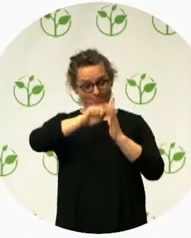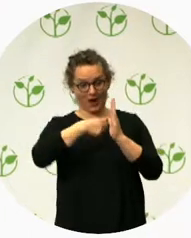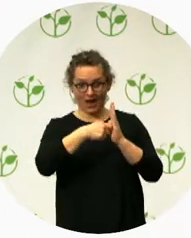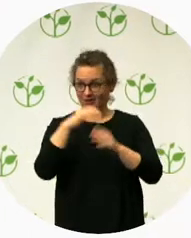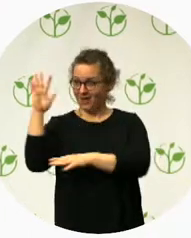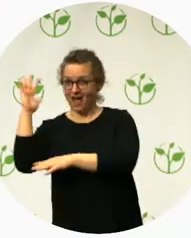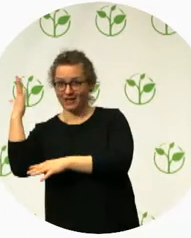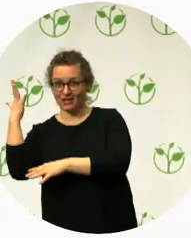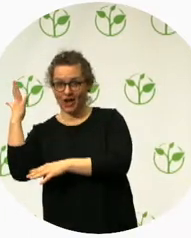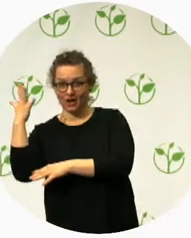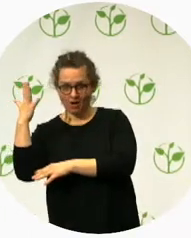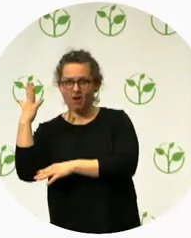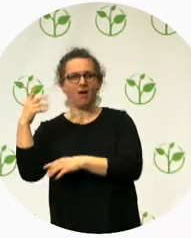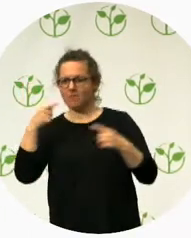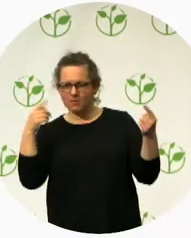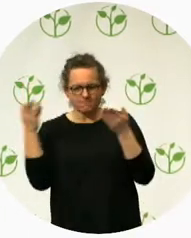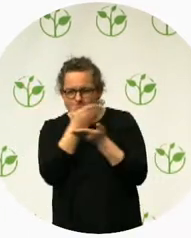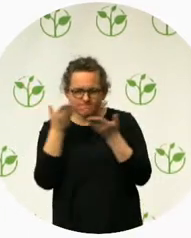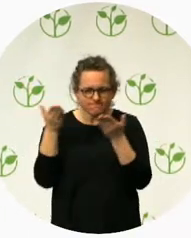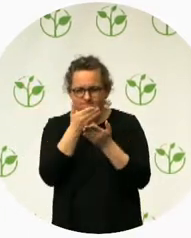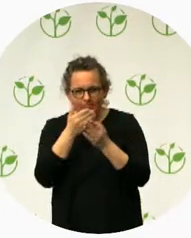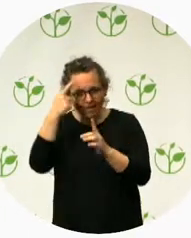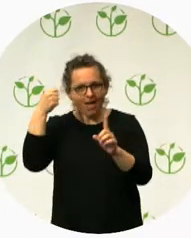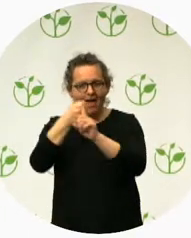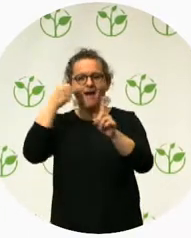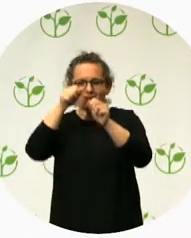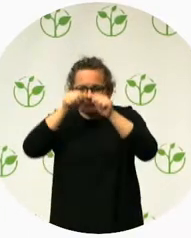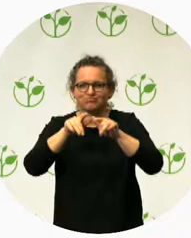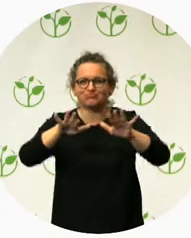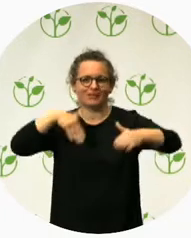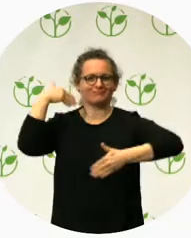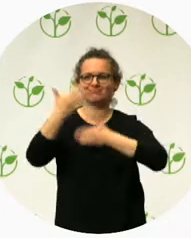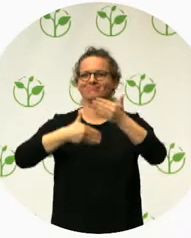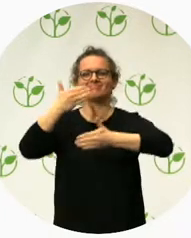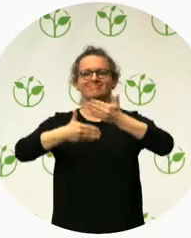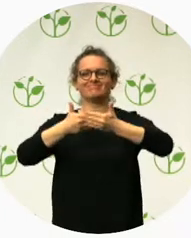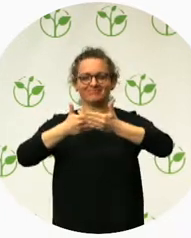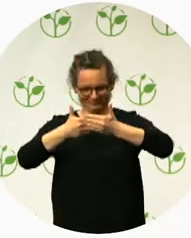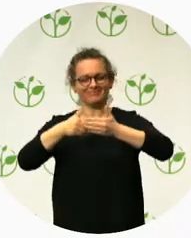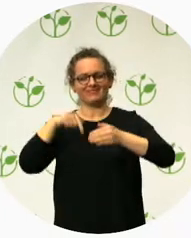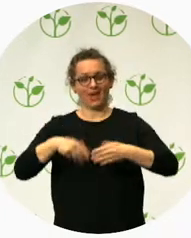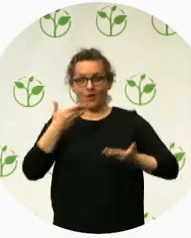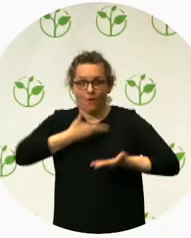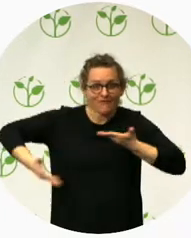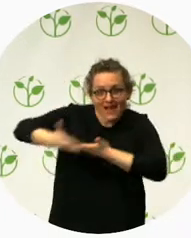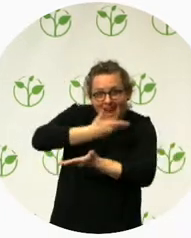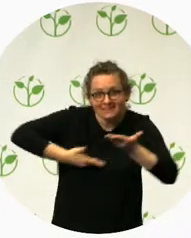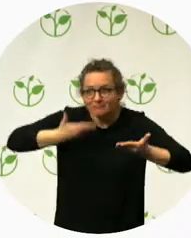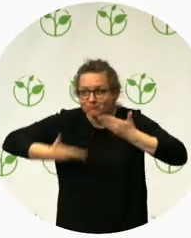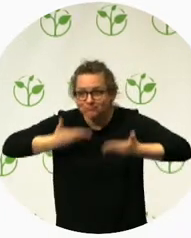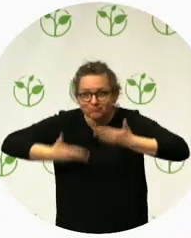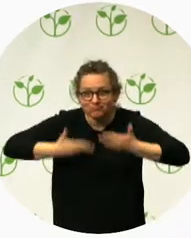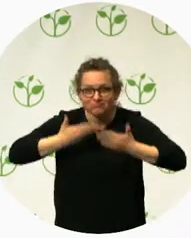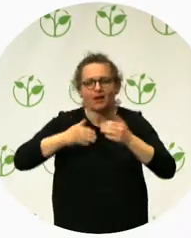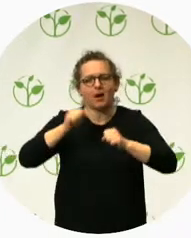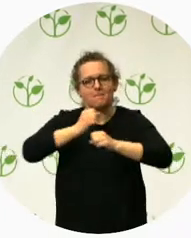get more information during this conference. Dear colleagues, I also have a very personal